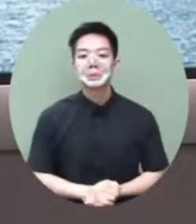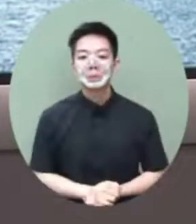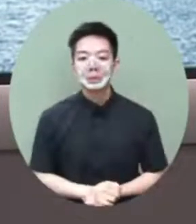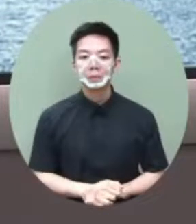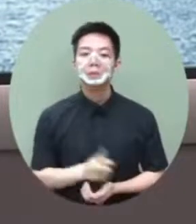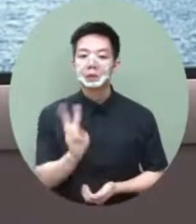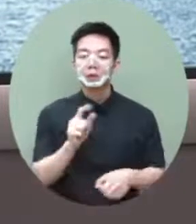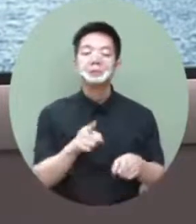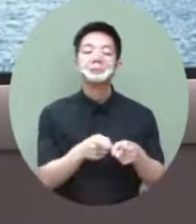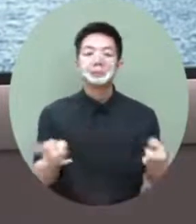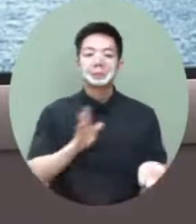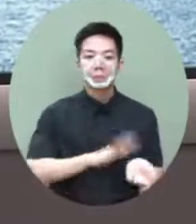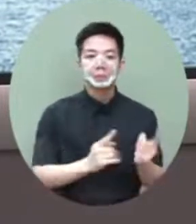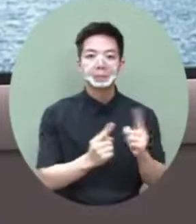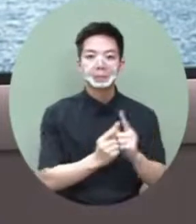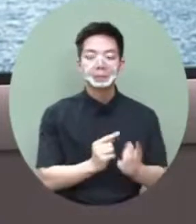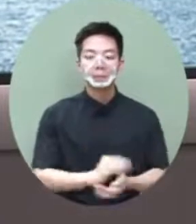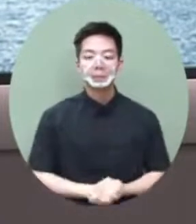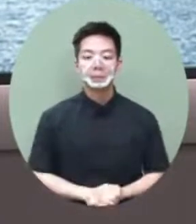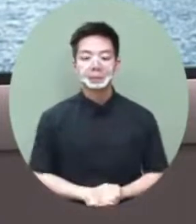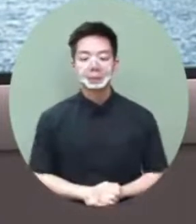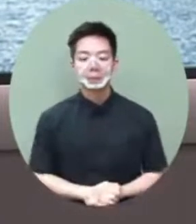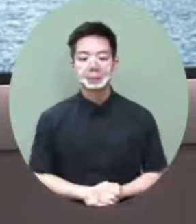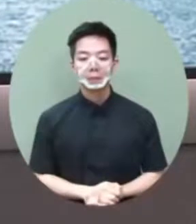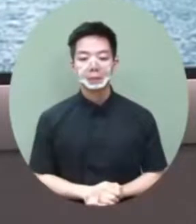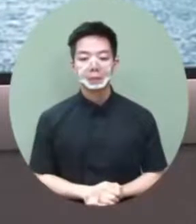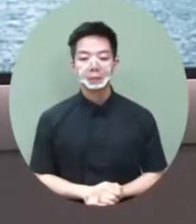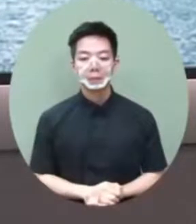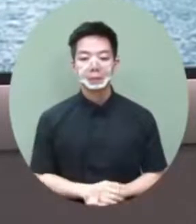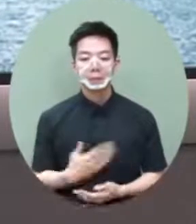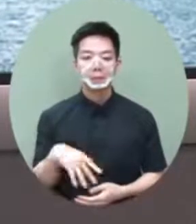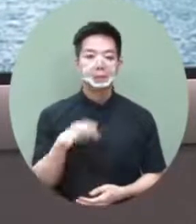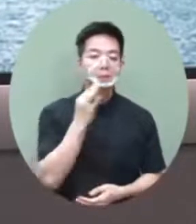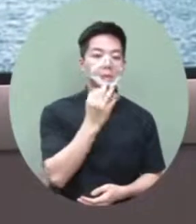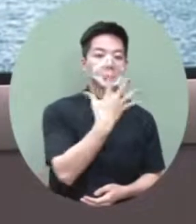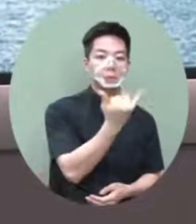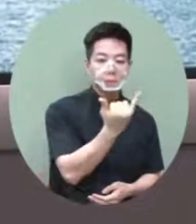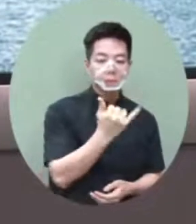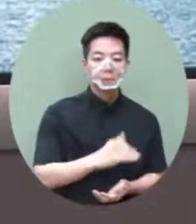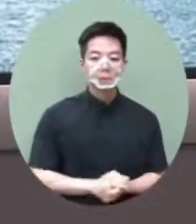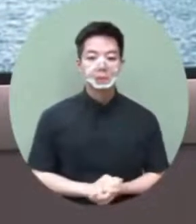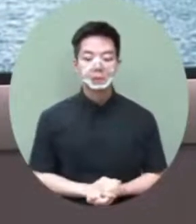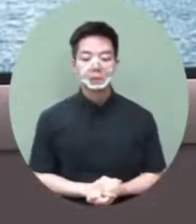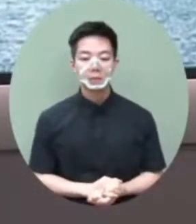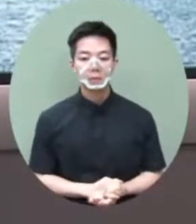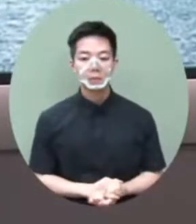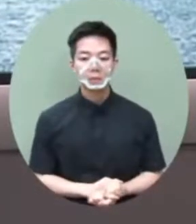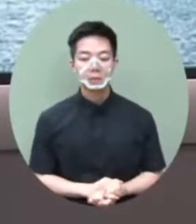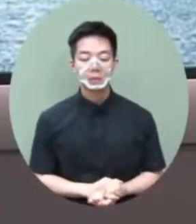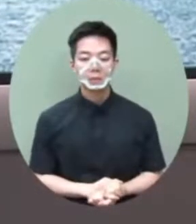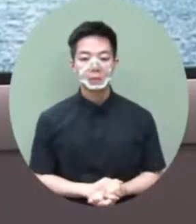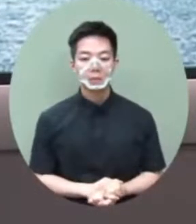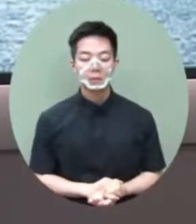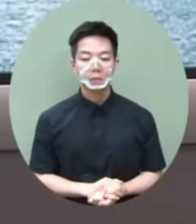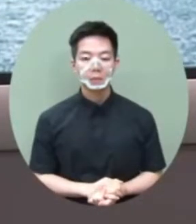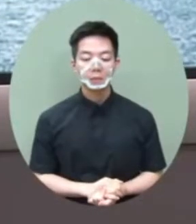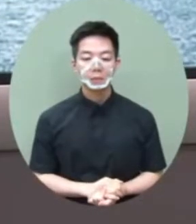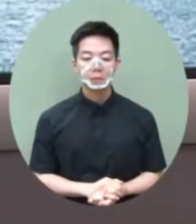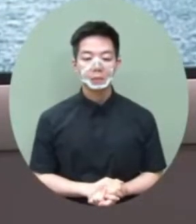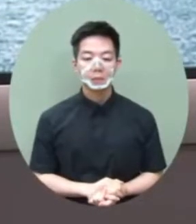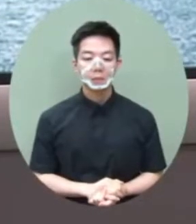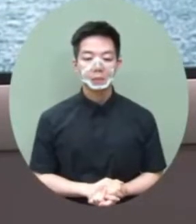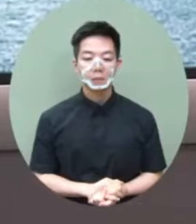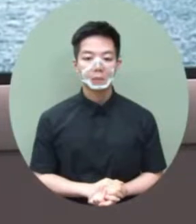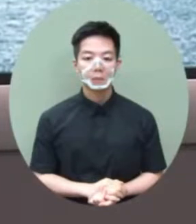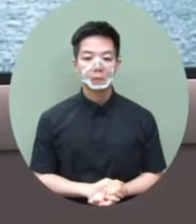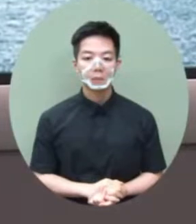cerebellum issue, atrophy, and also chronic illnesses. A 56-year-old patient